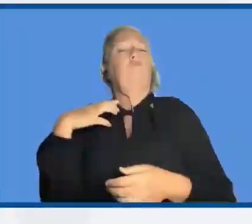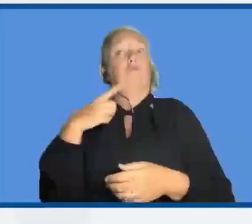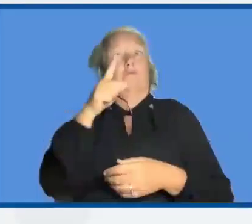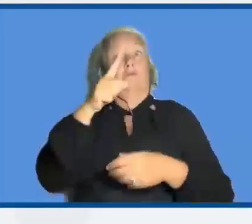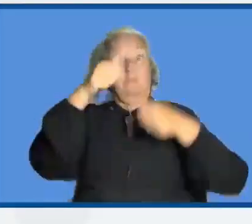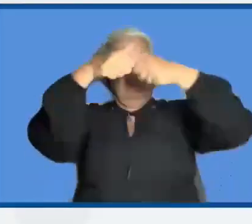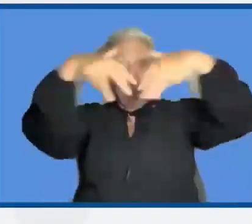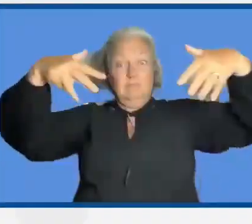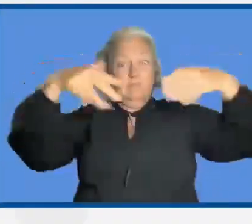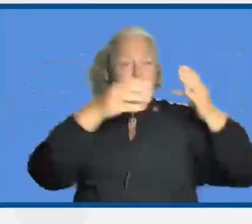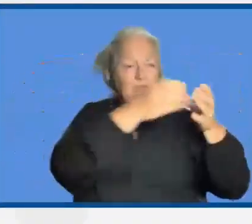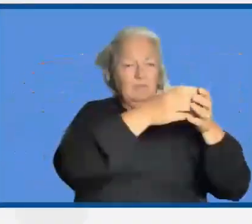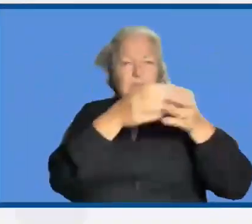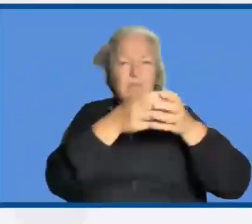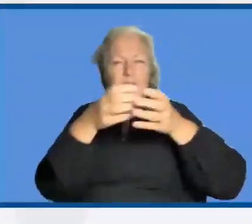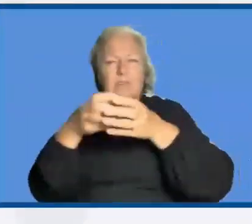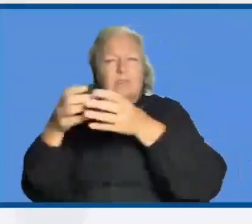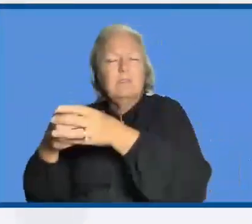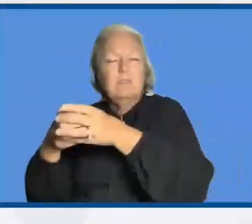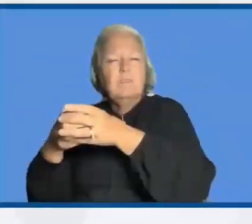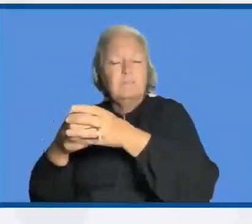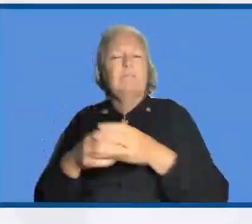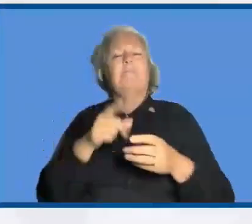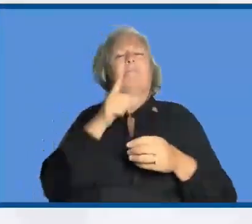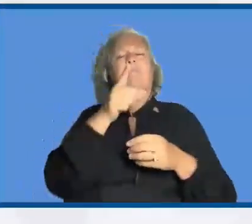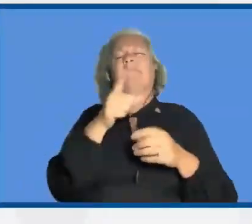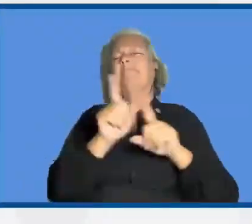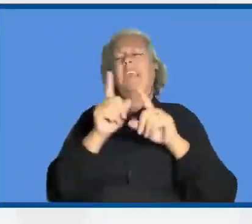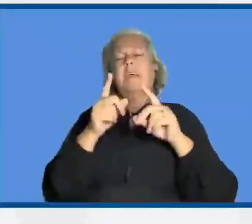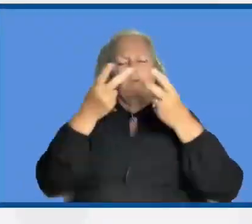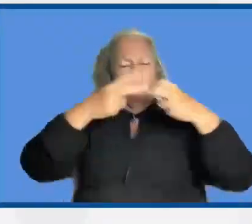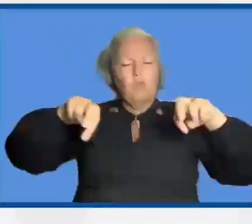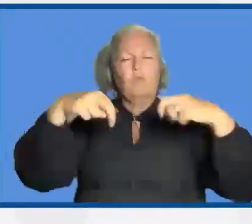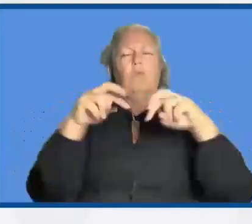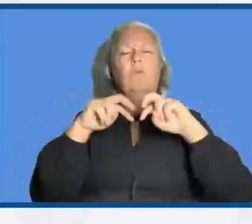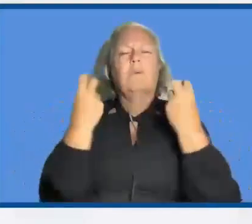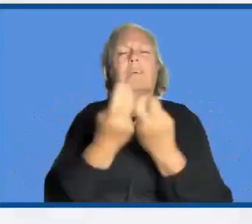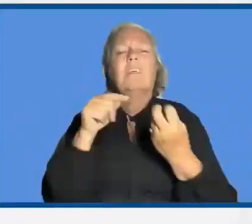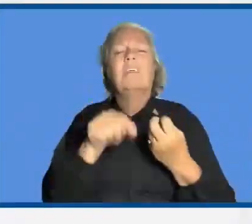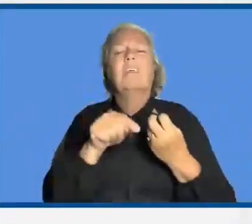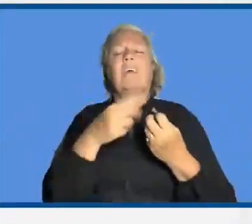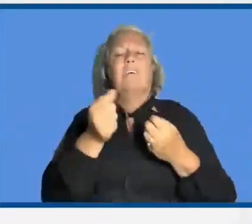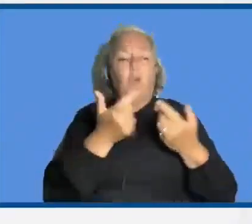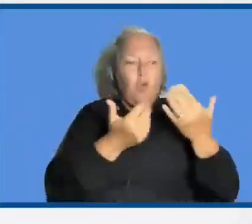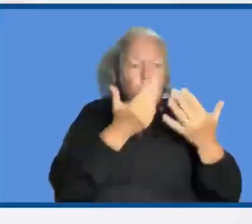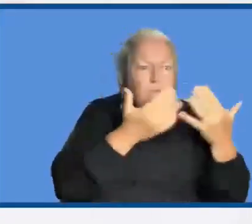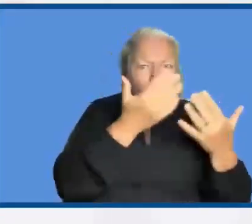a multidisciplinary committee that included mathematics,